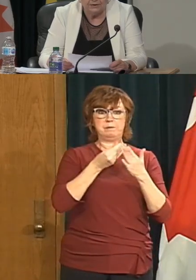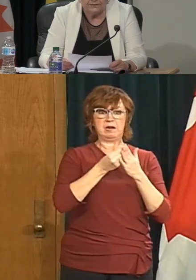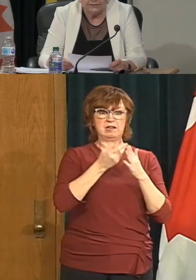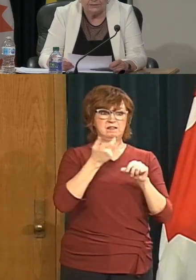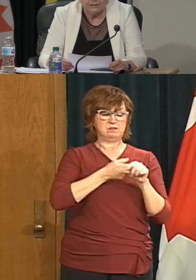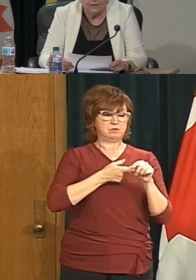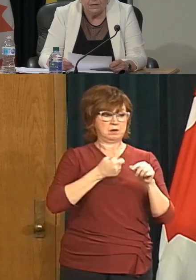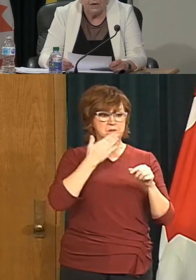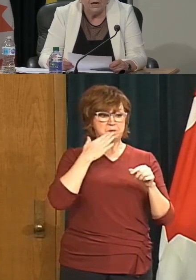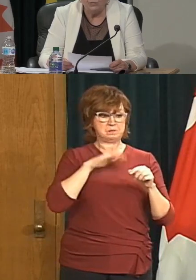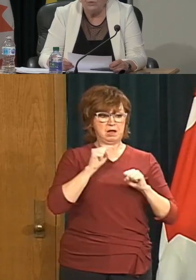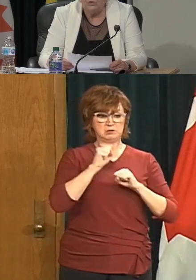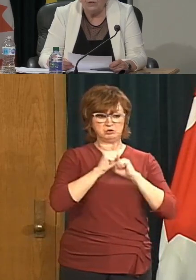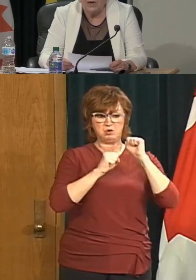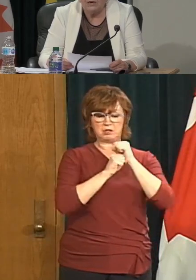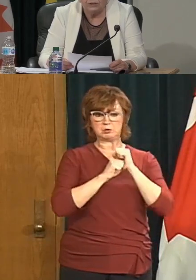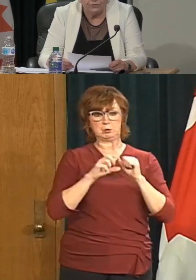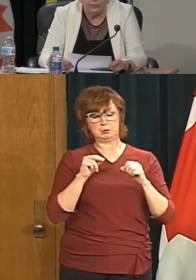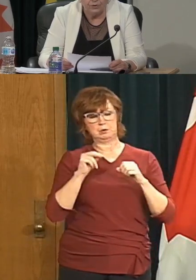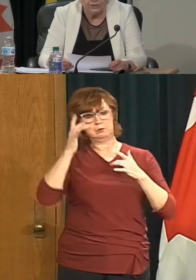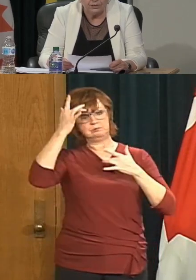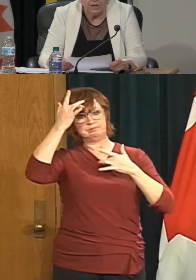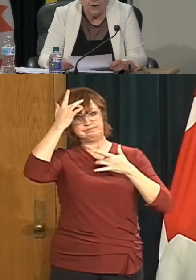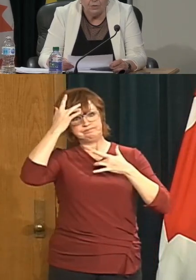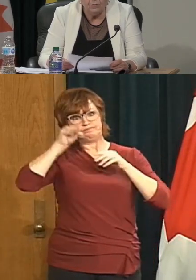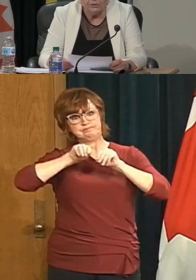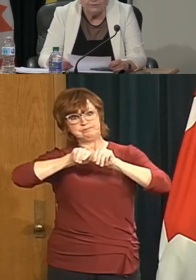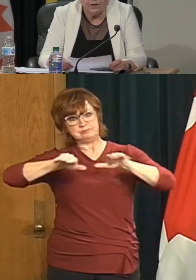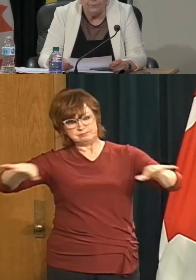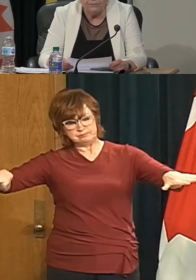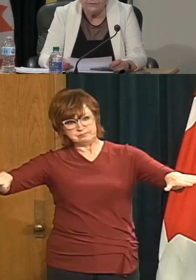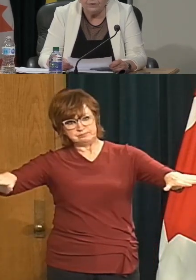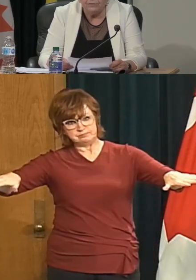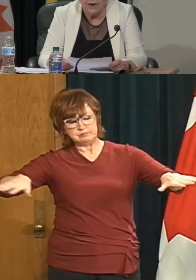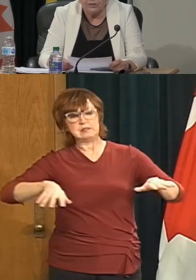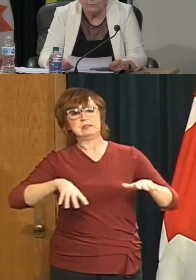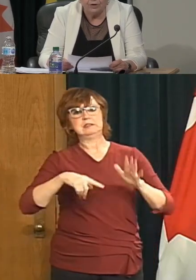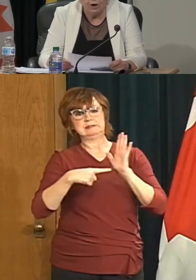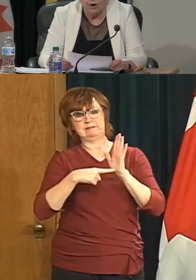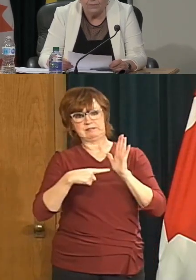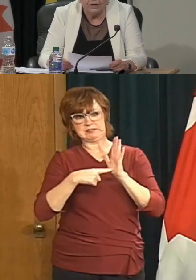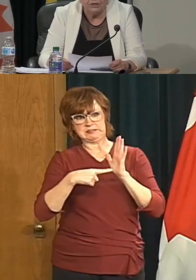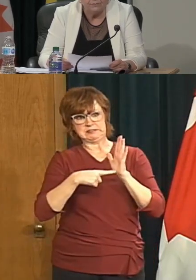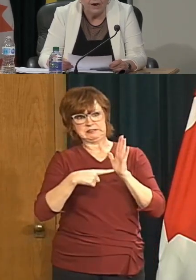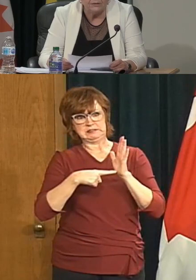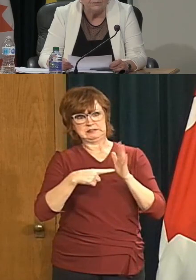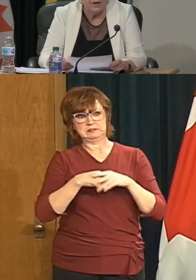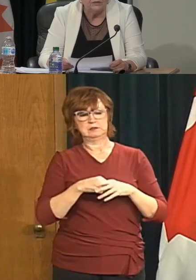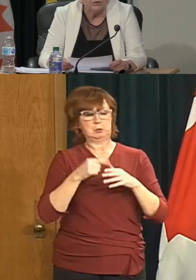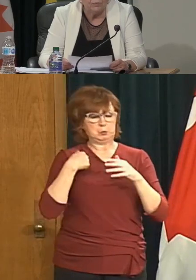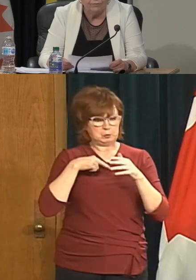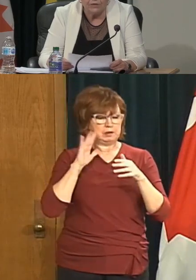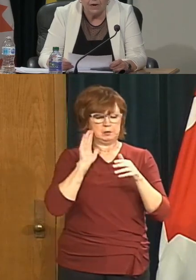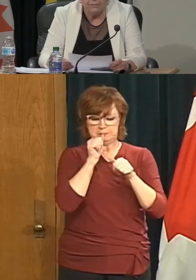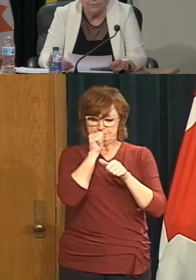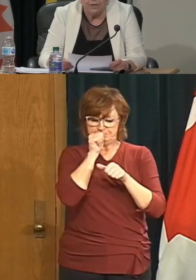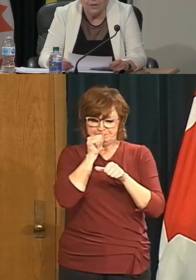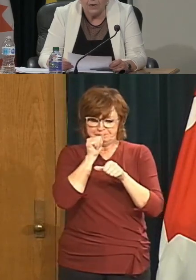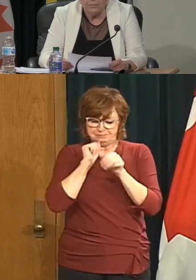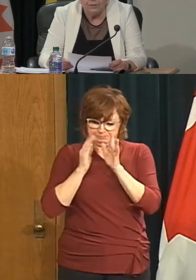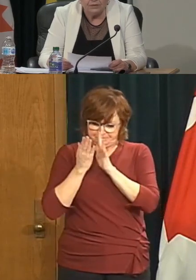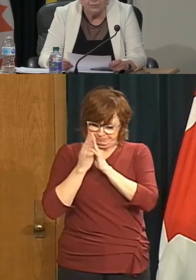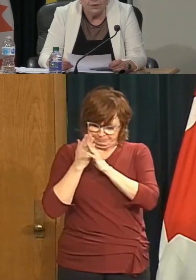pandemic deficit, and we will manage through it. We will develop a fiscal plan to bring our budget back to balance over